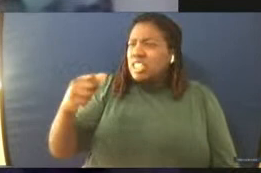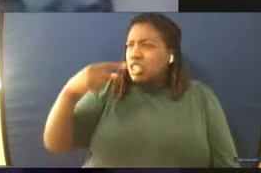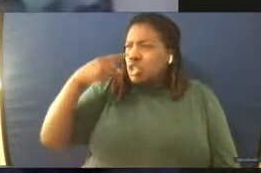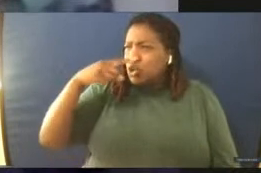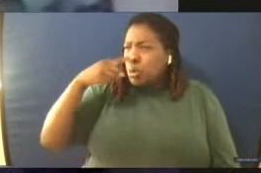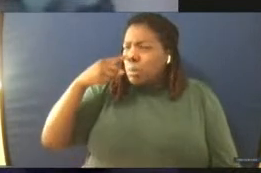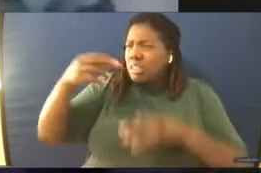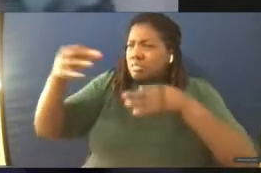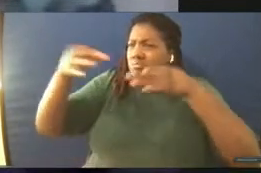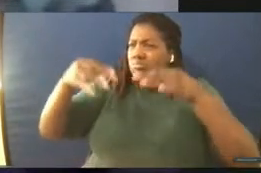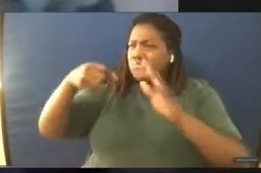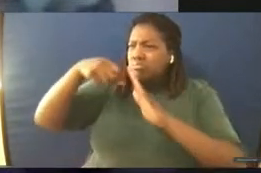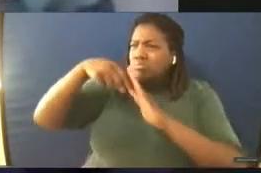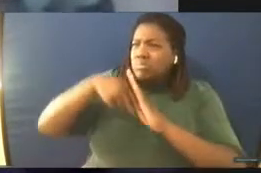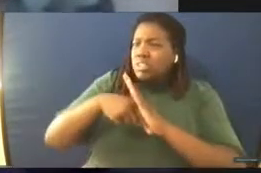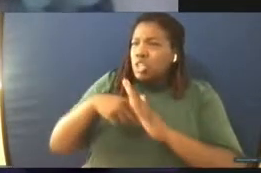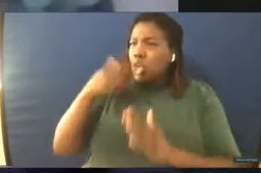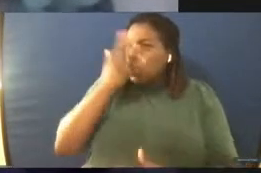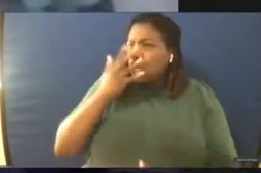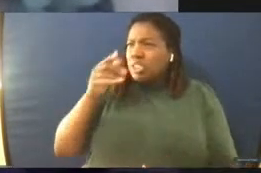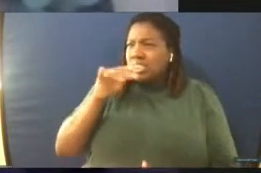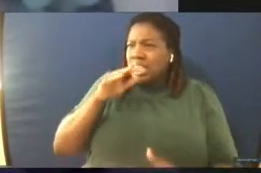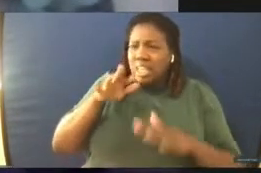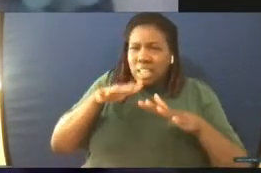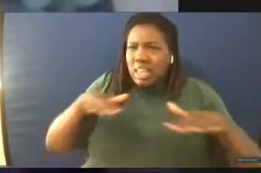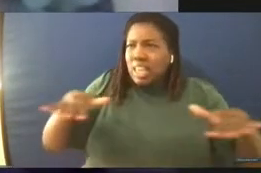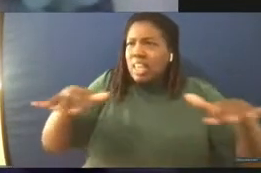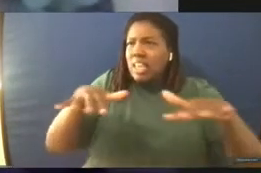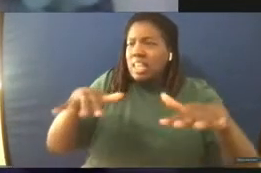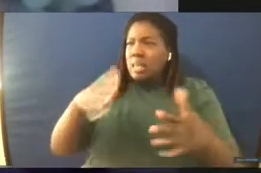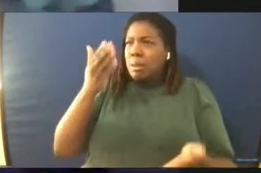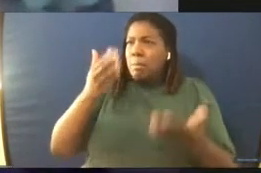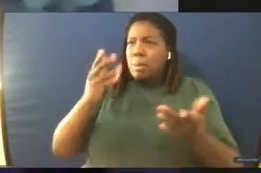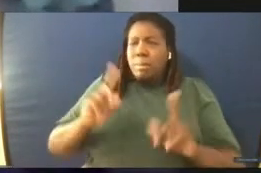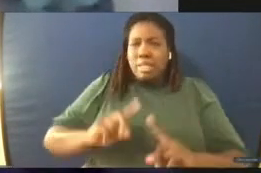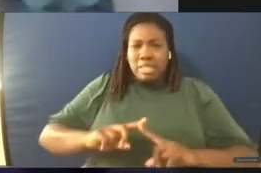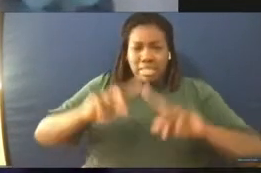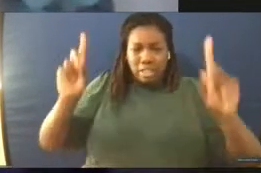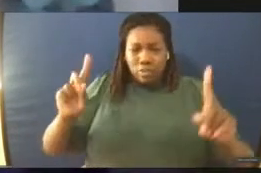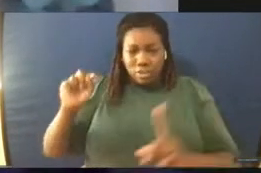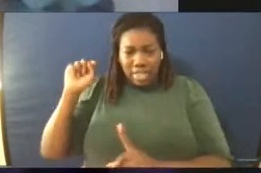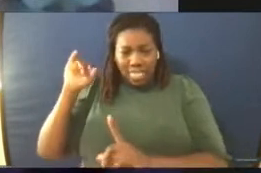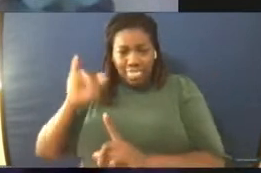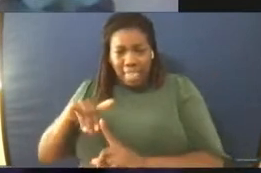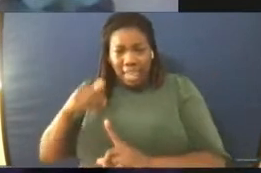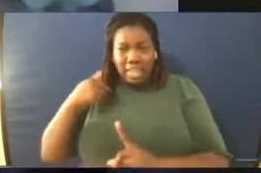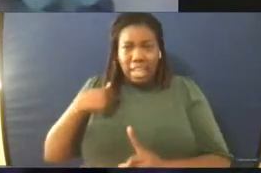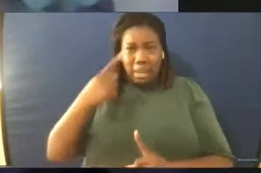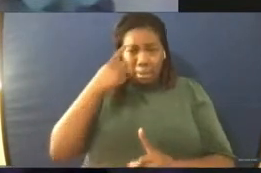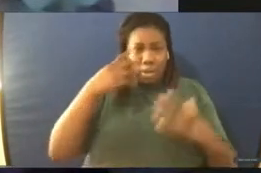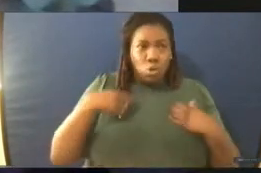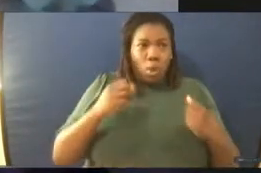what that looks like on the ground, and also perhaps any differences between that and mental health first aid?